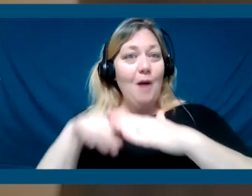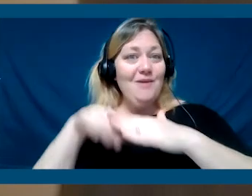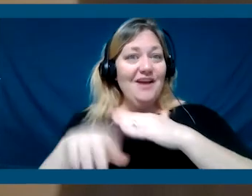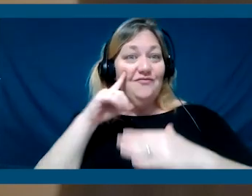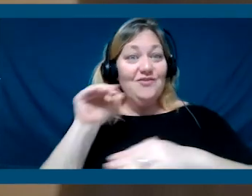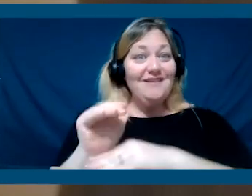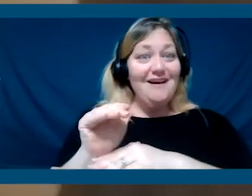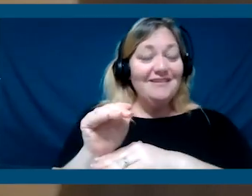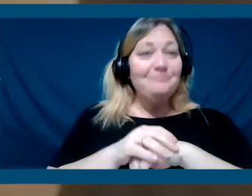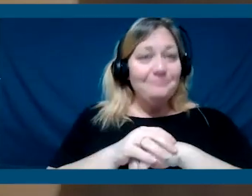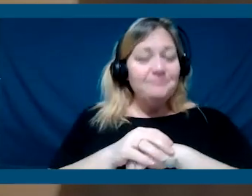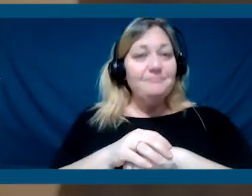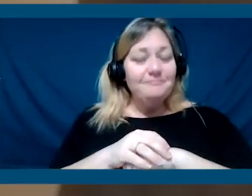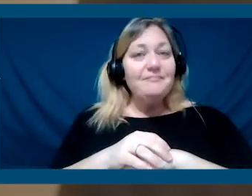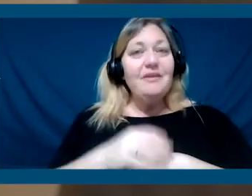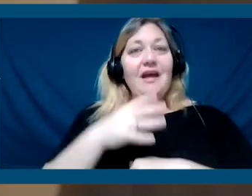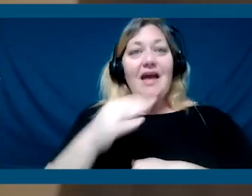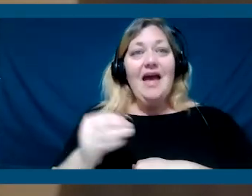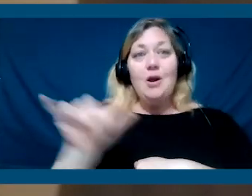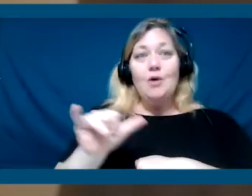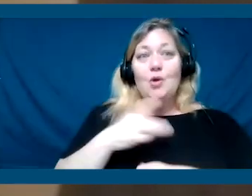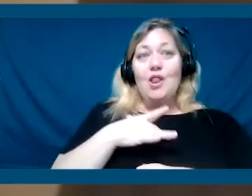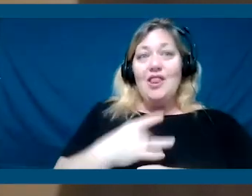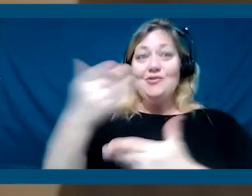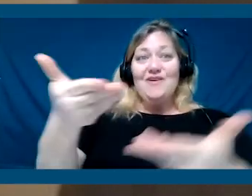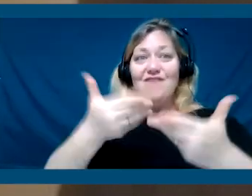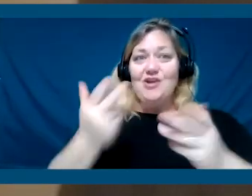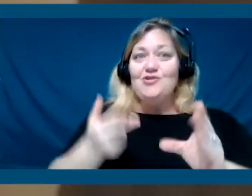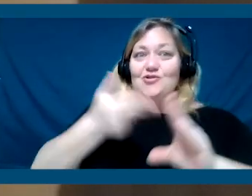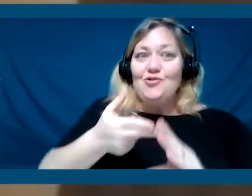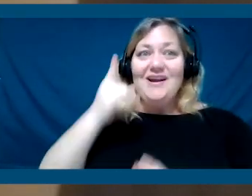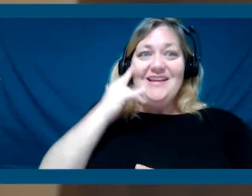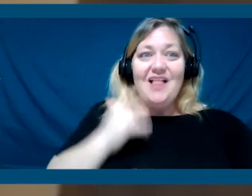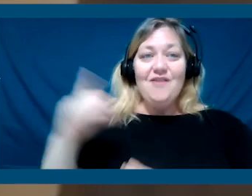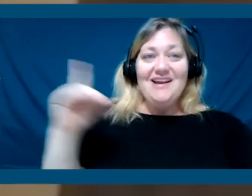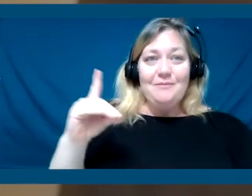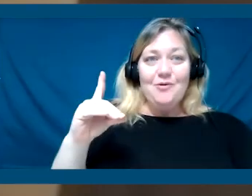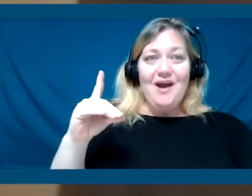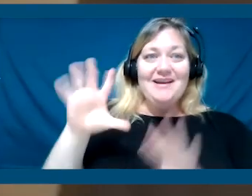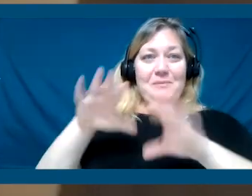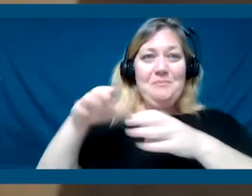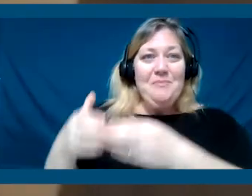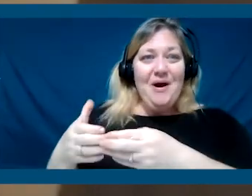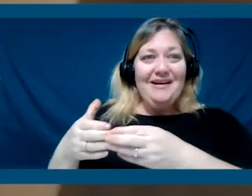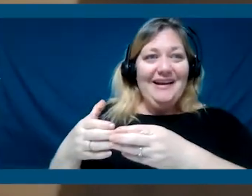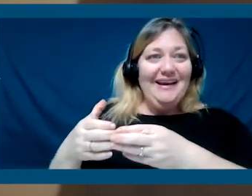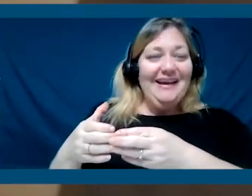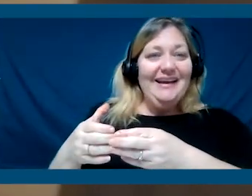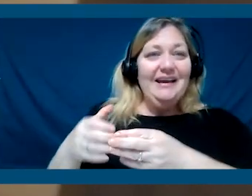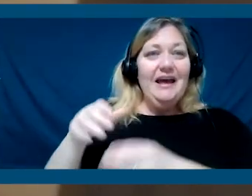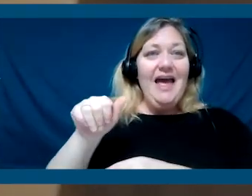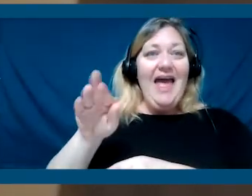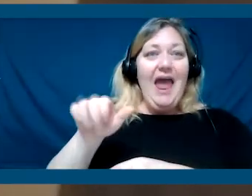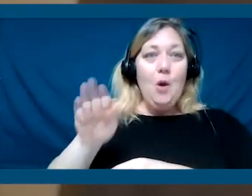tonight. And I'd also like to invite you to join California Democratic Party's Arab American Caucus,